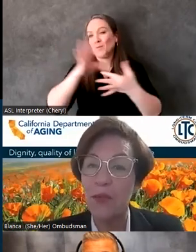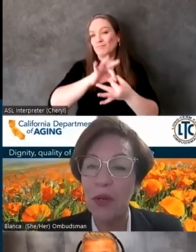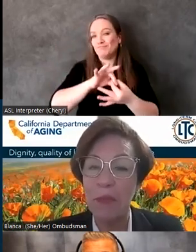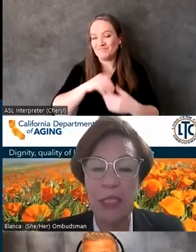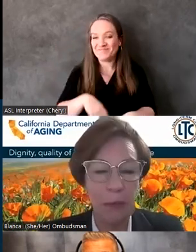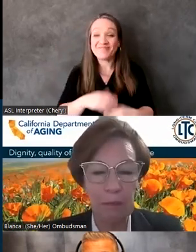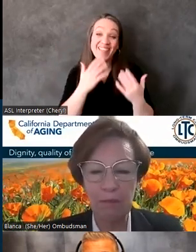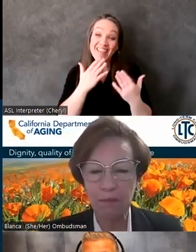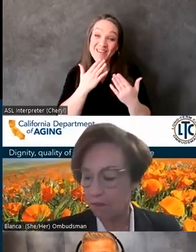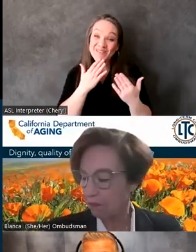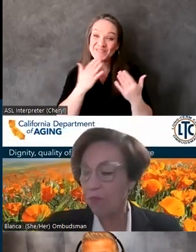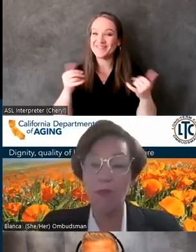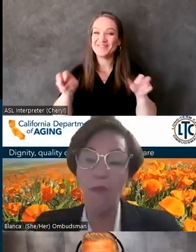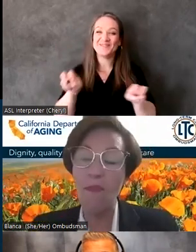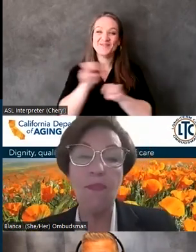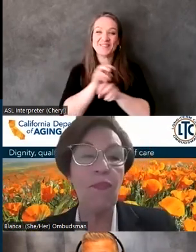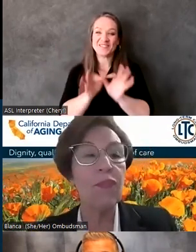you very much.